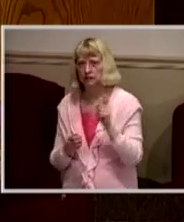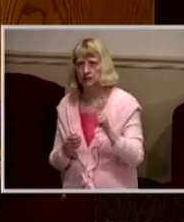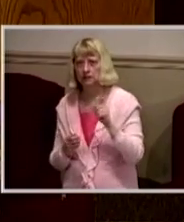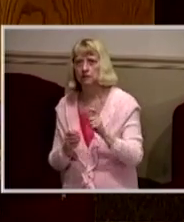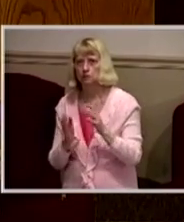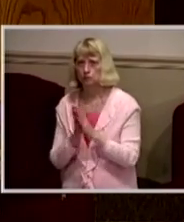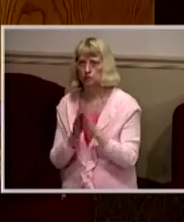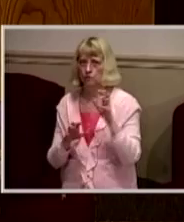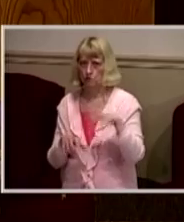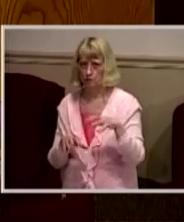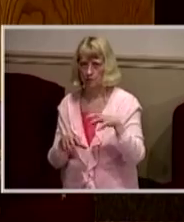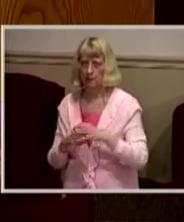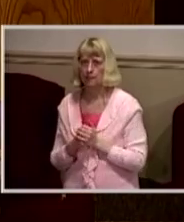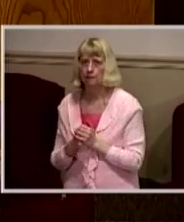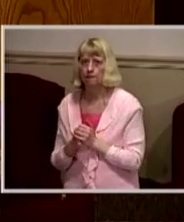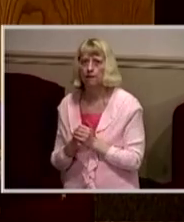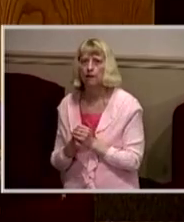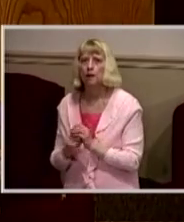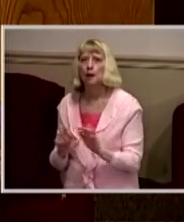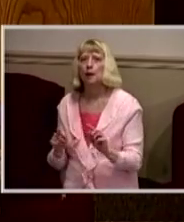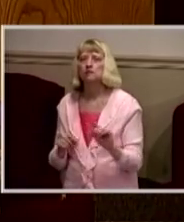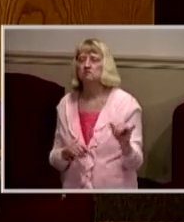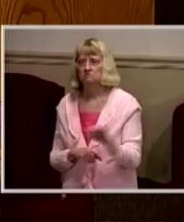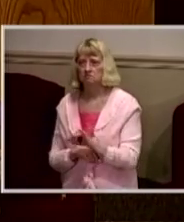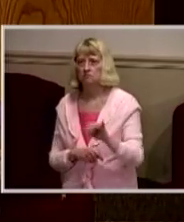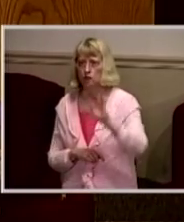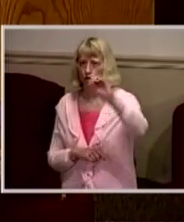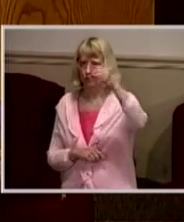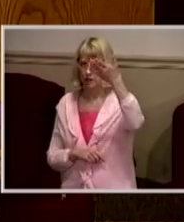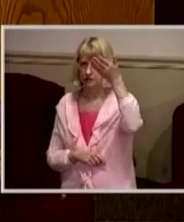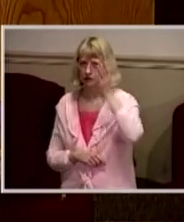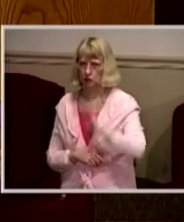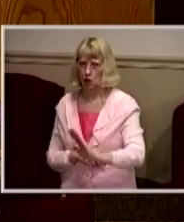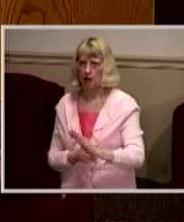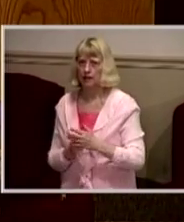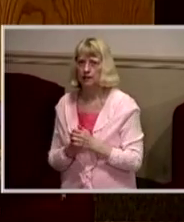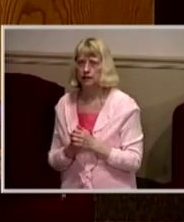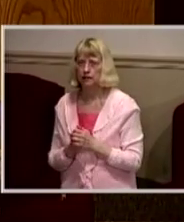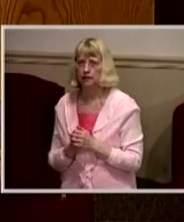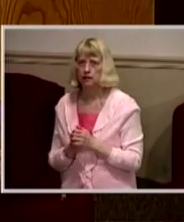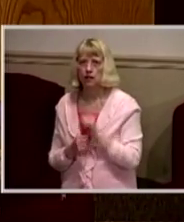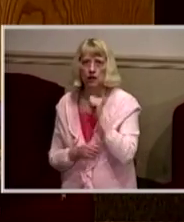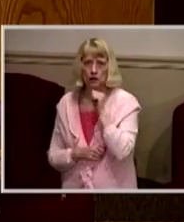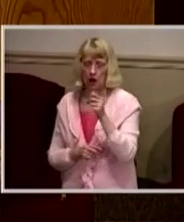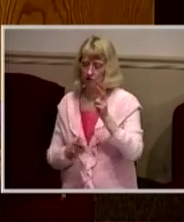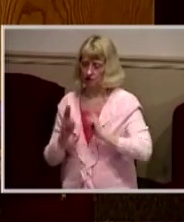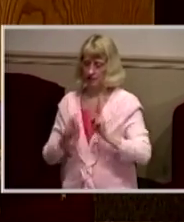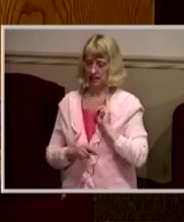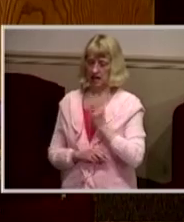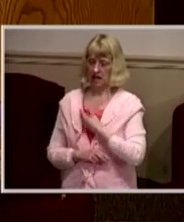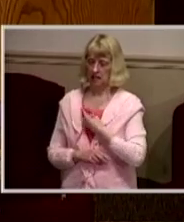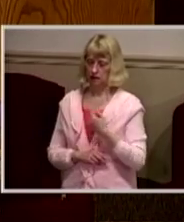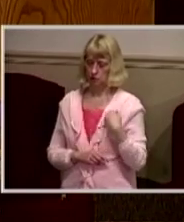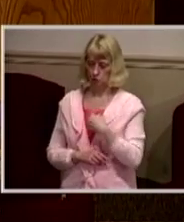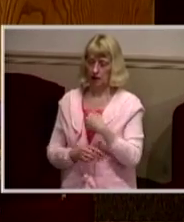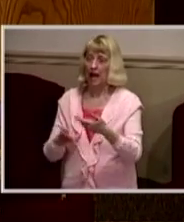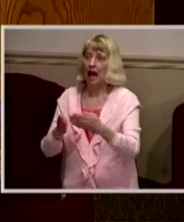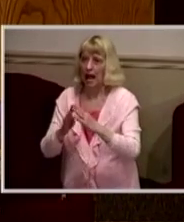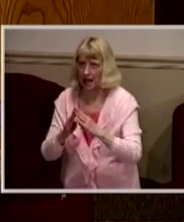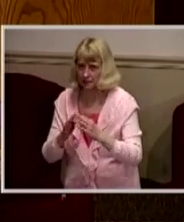prayers. But such is the grace of God. It does not visit us because we ask for